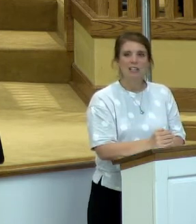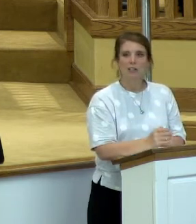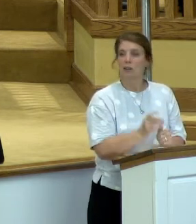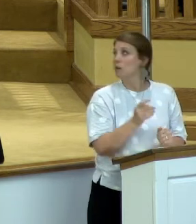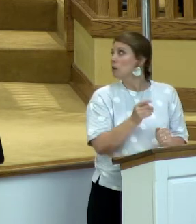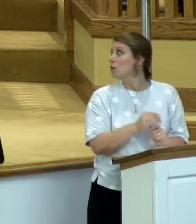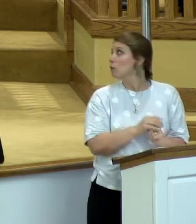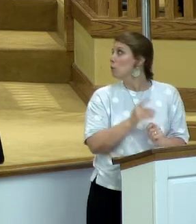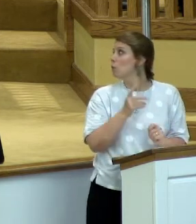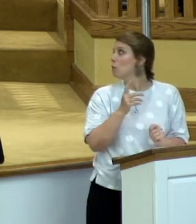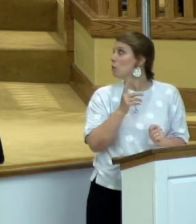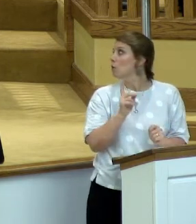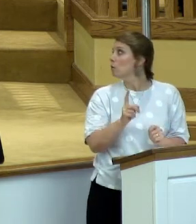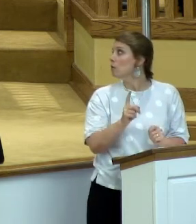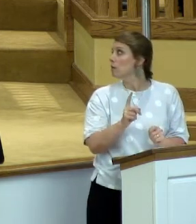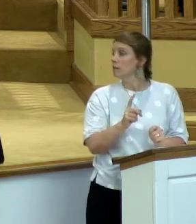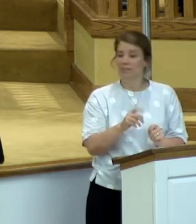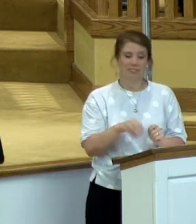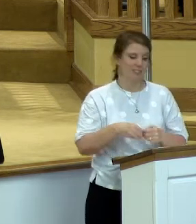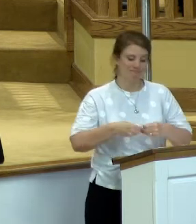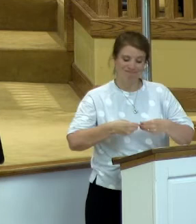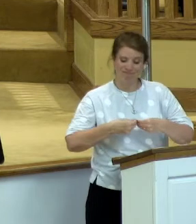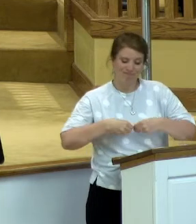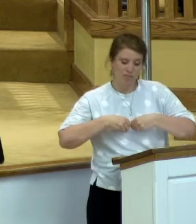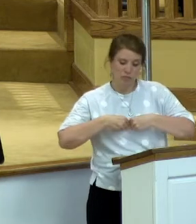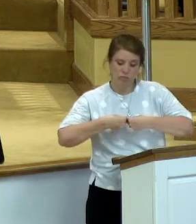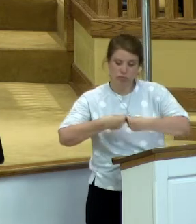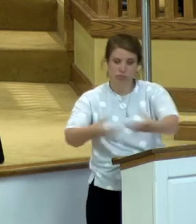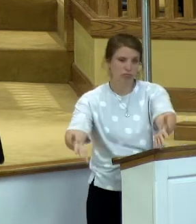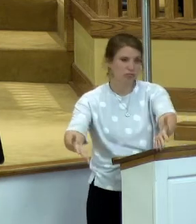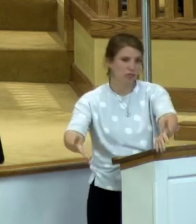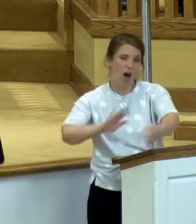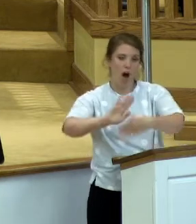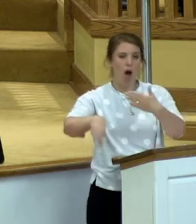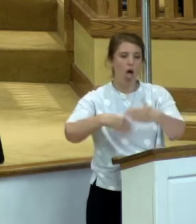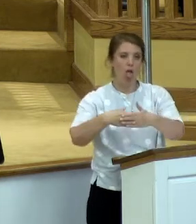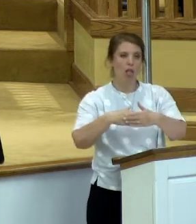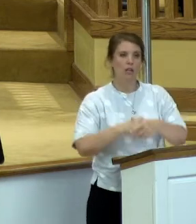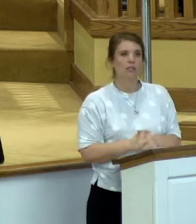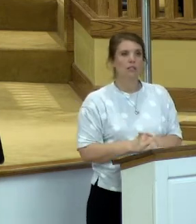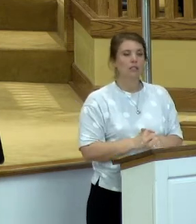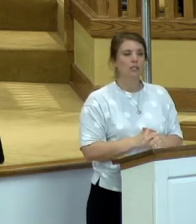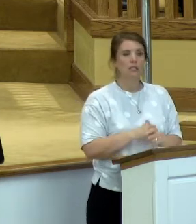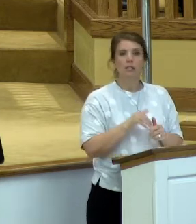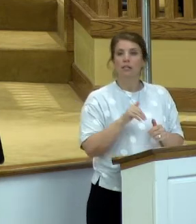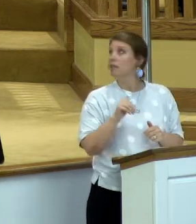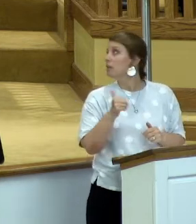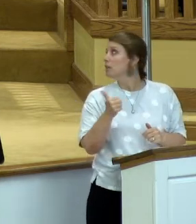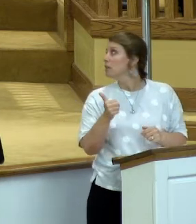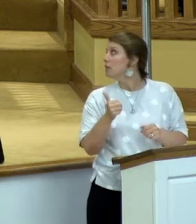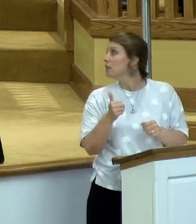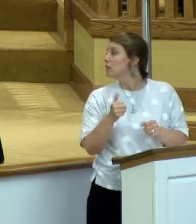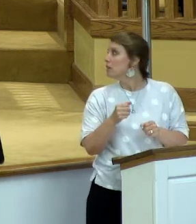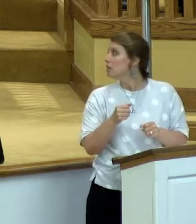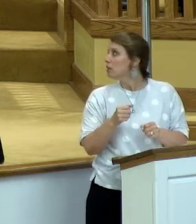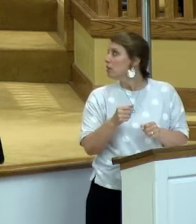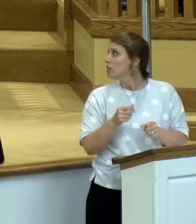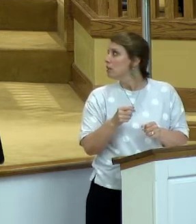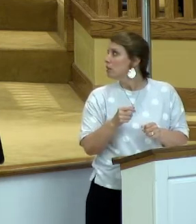One of our things was lay it all down at the altar. Another one was to make decisions, not